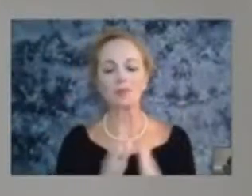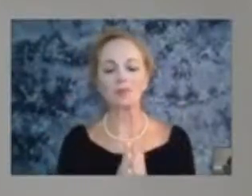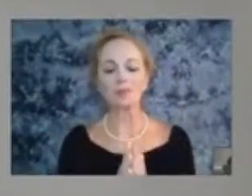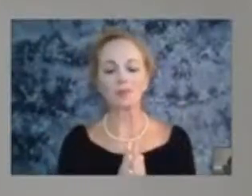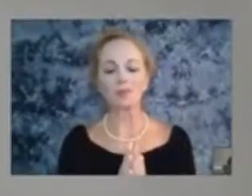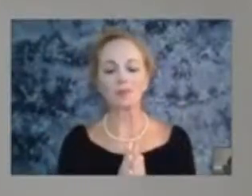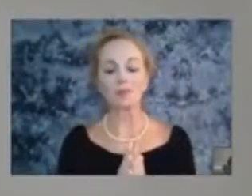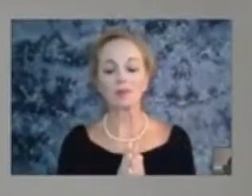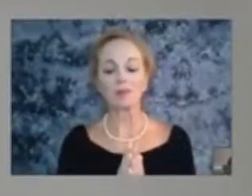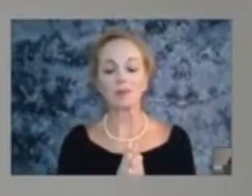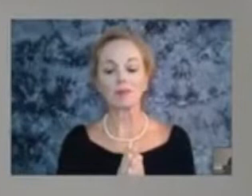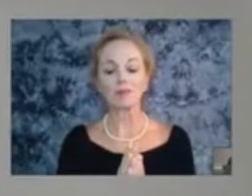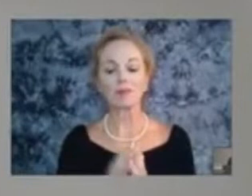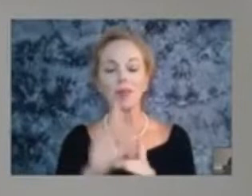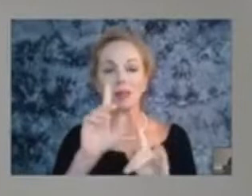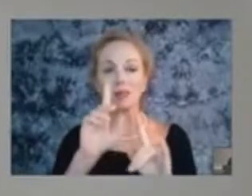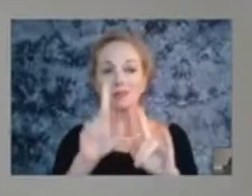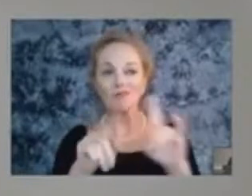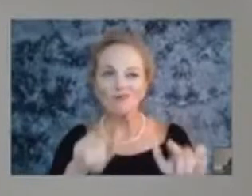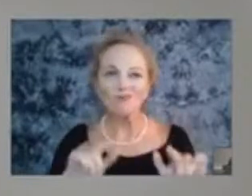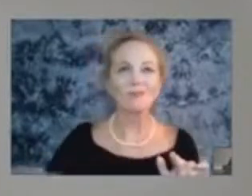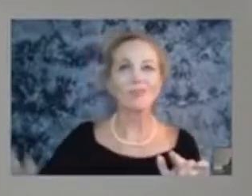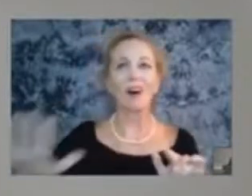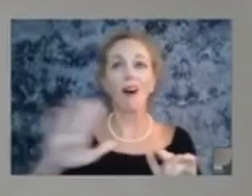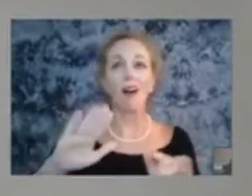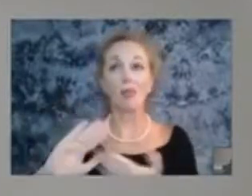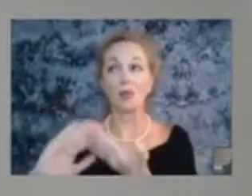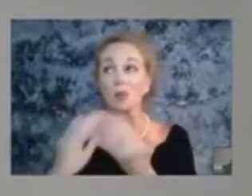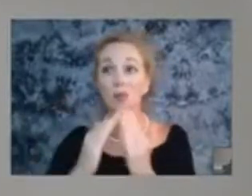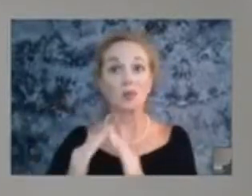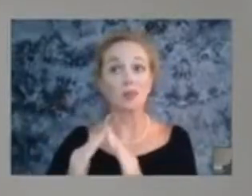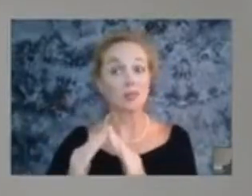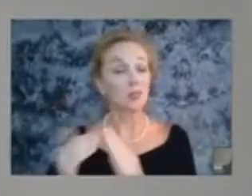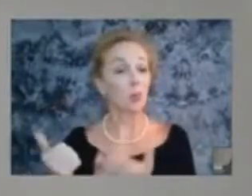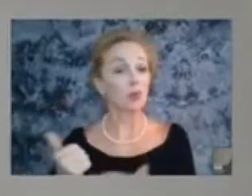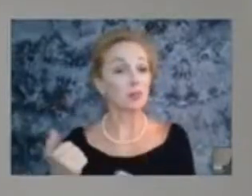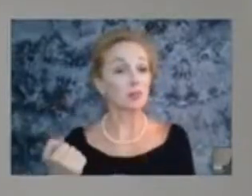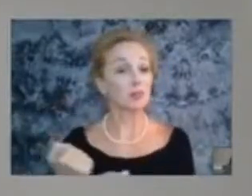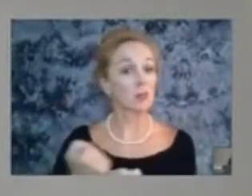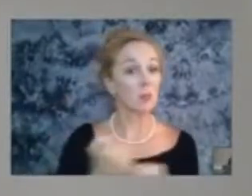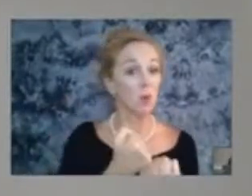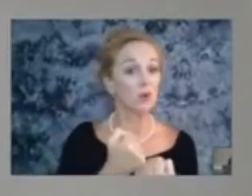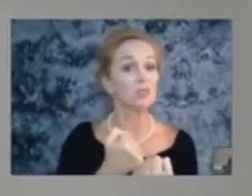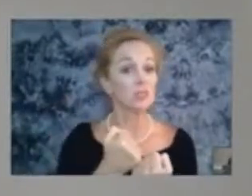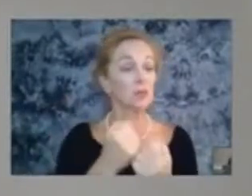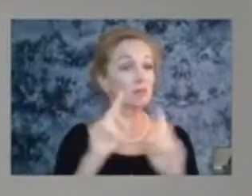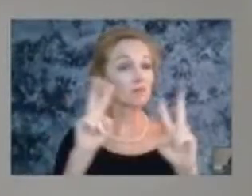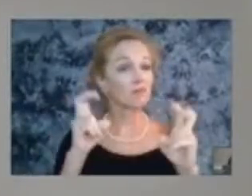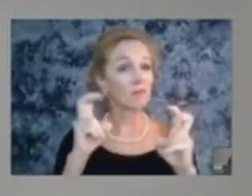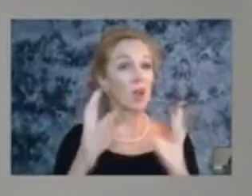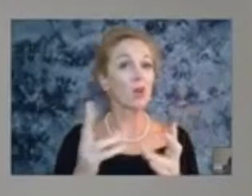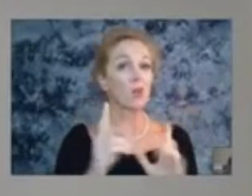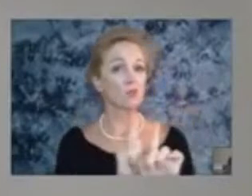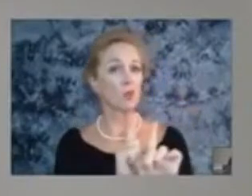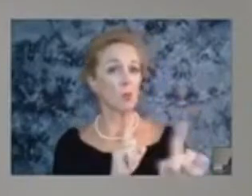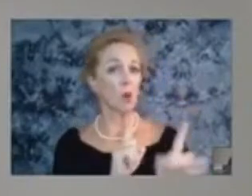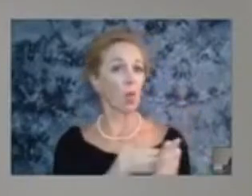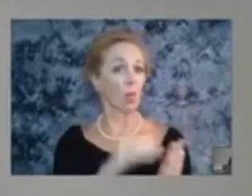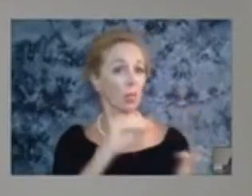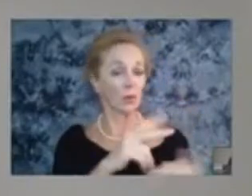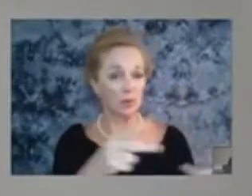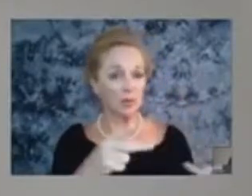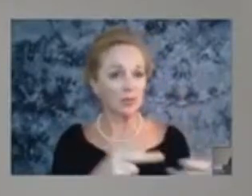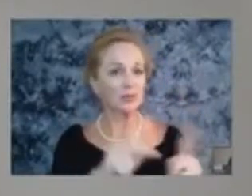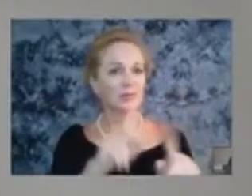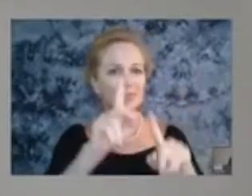the community that have wanted to partner with us to become remote learning facilities. There are various organizations across the